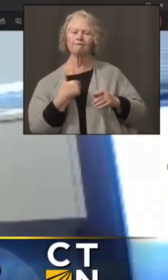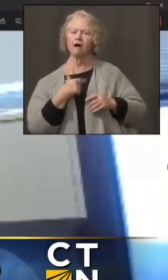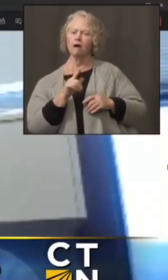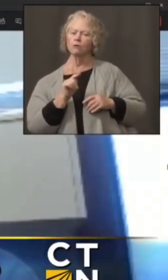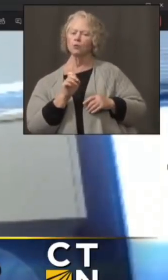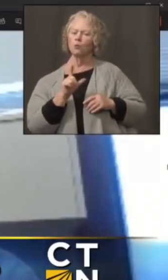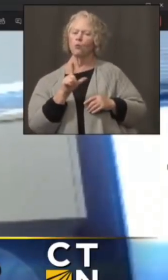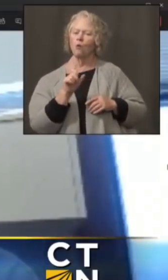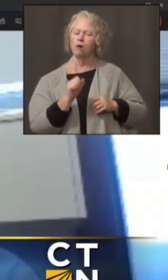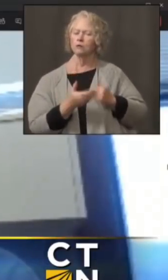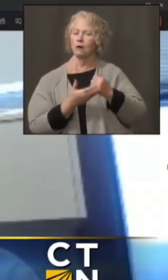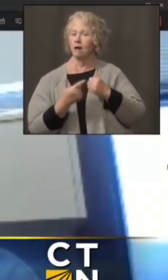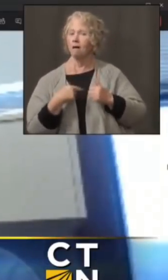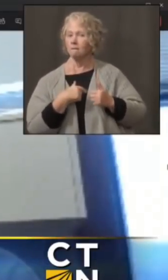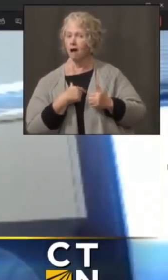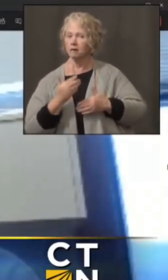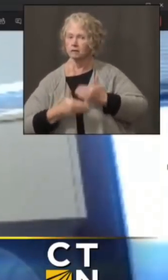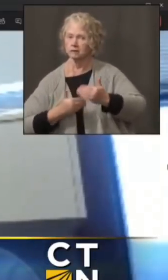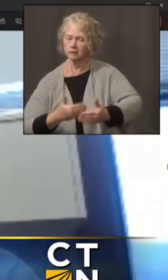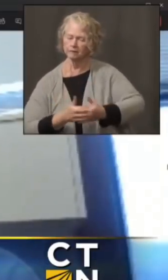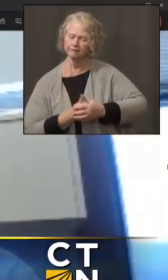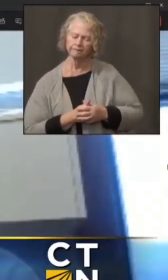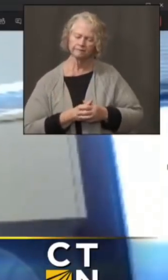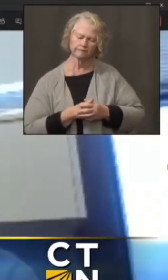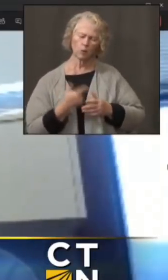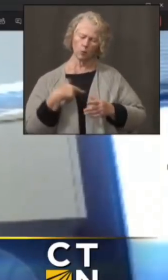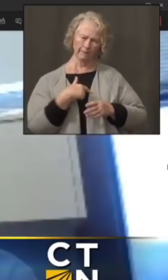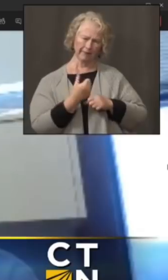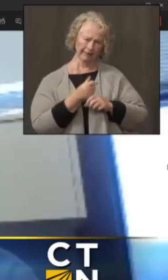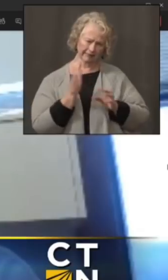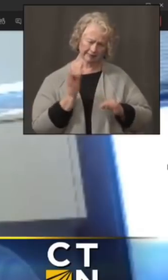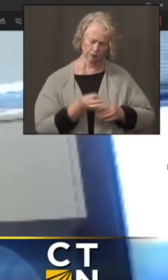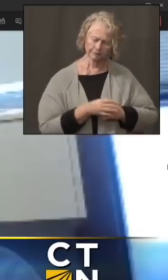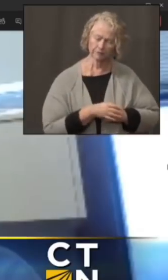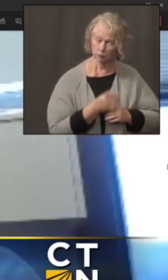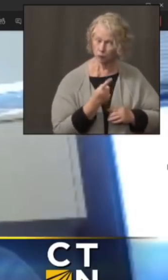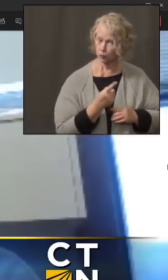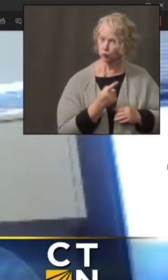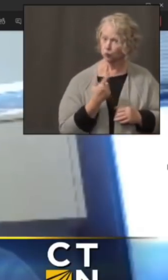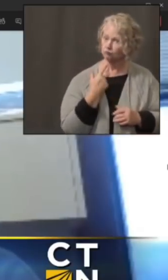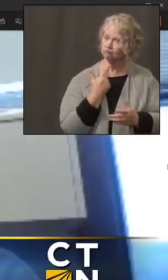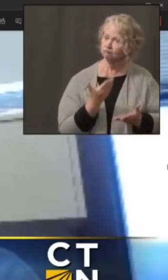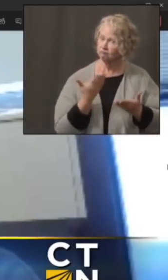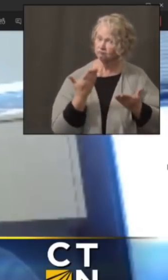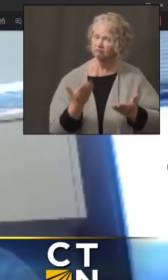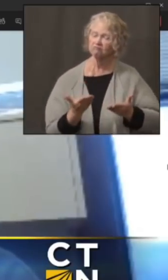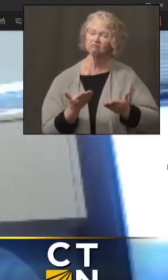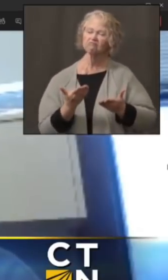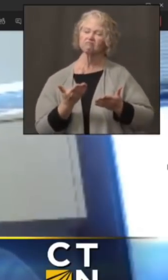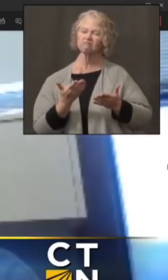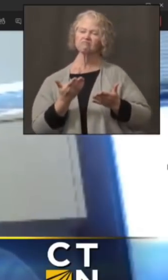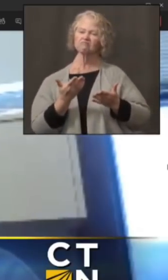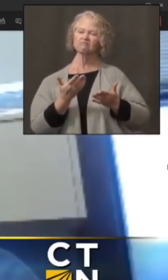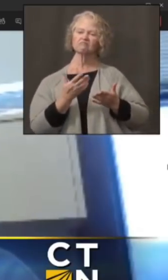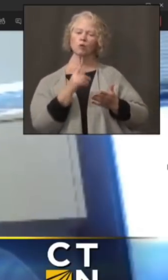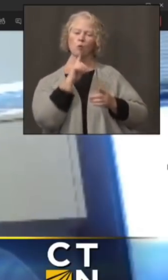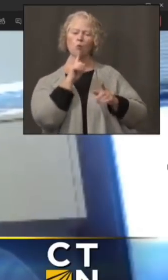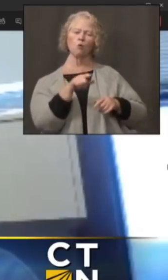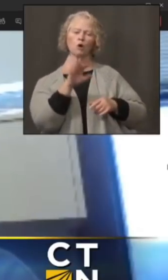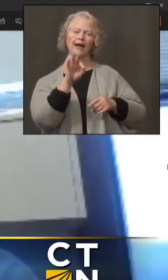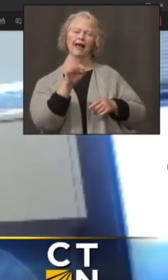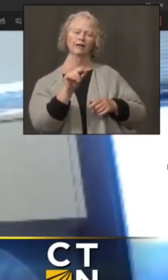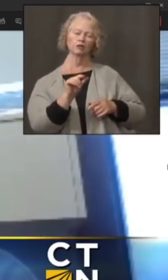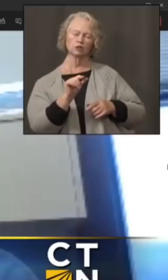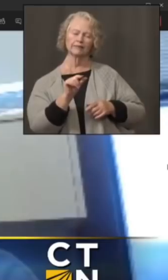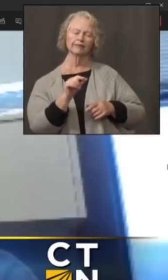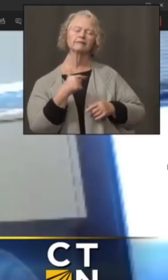get through this. We made a decision when you offered or put 9G out, order 9G out, that we needed to